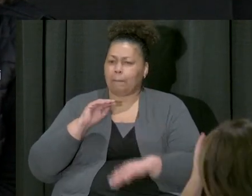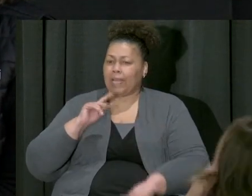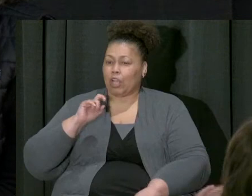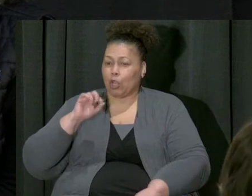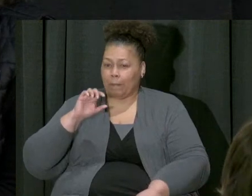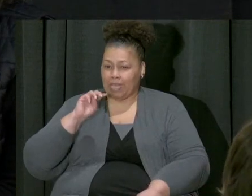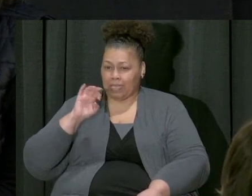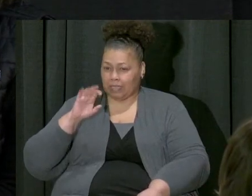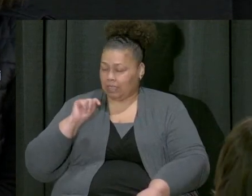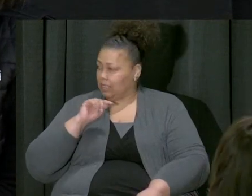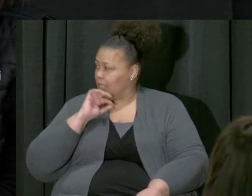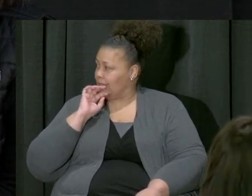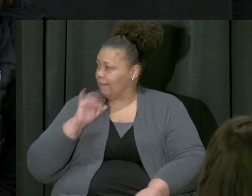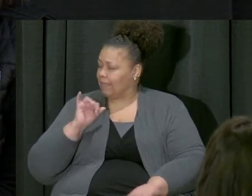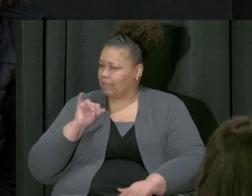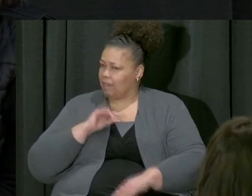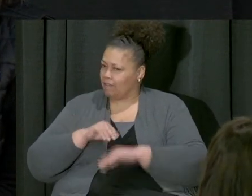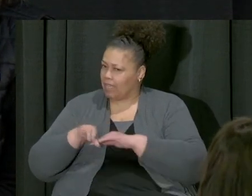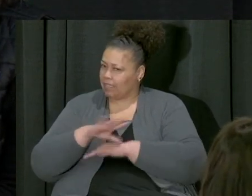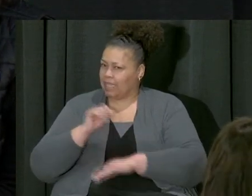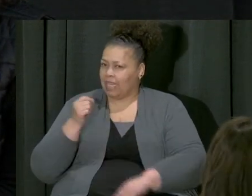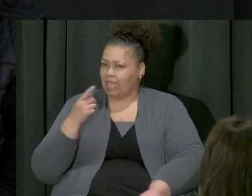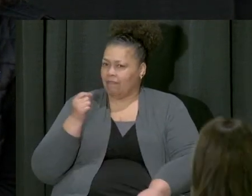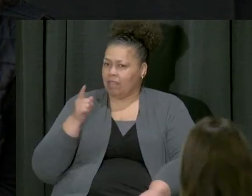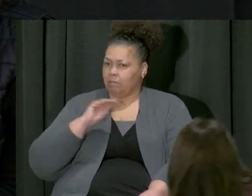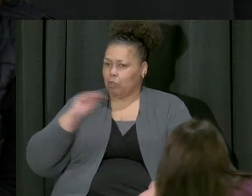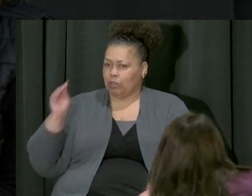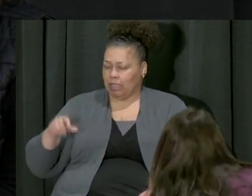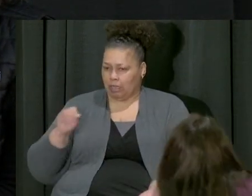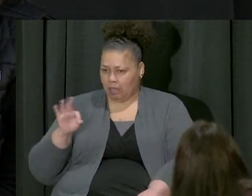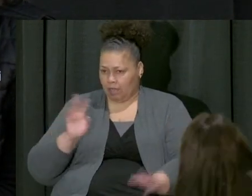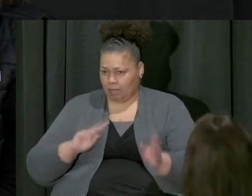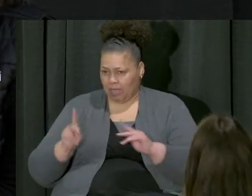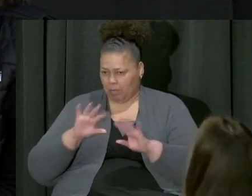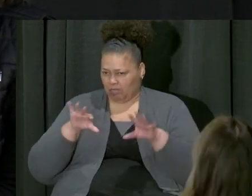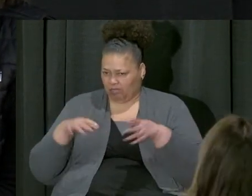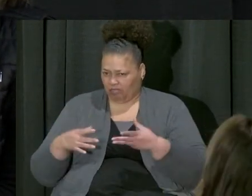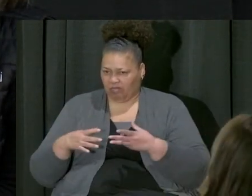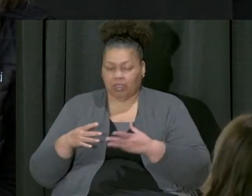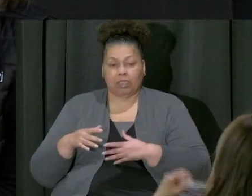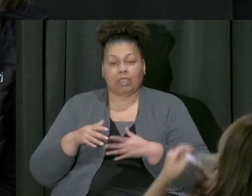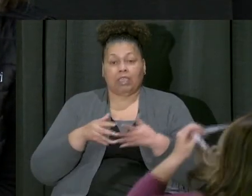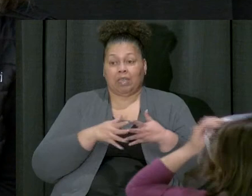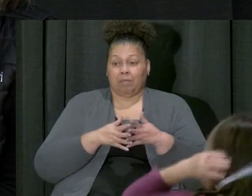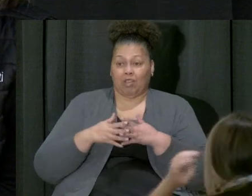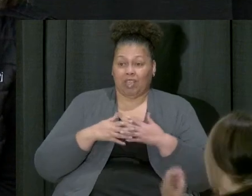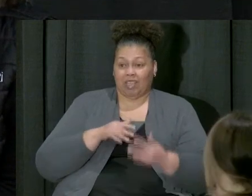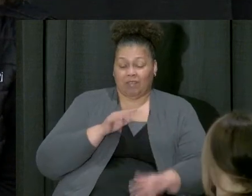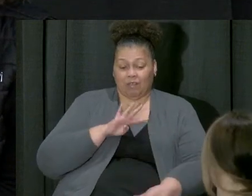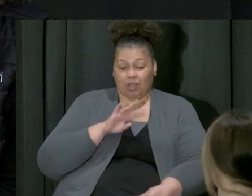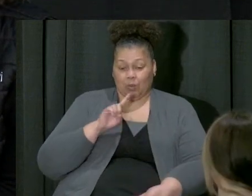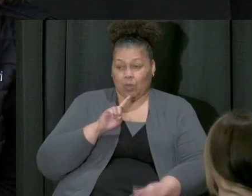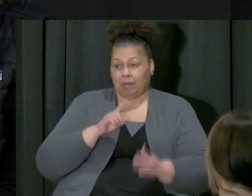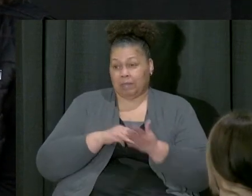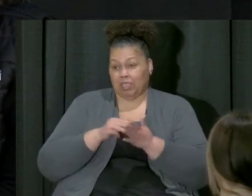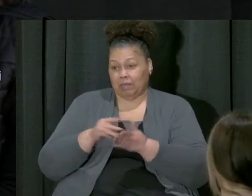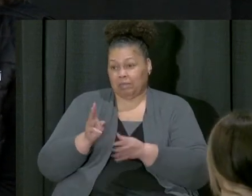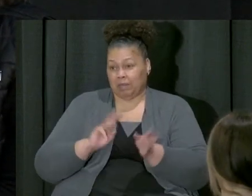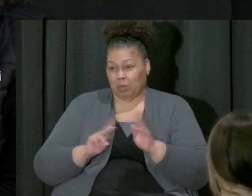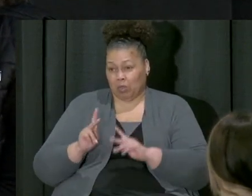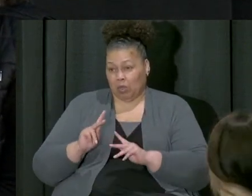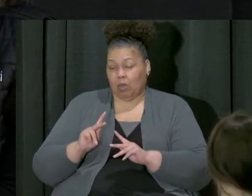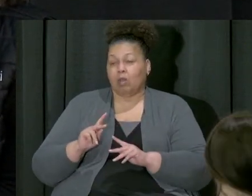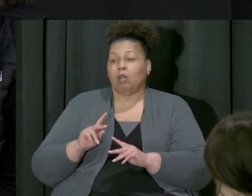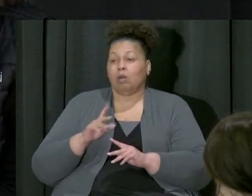touching 11% of the population. So it's a lot of people. Just in America, it's 41 million people that